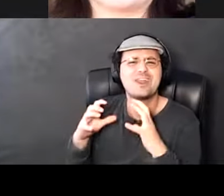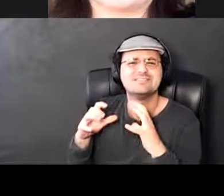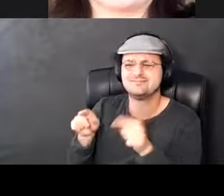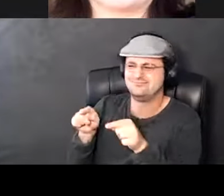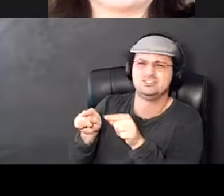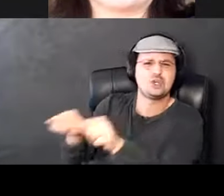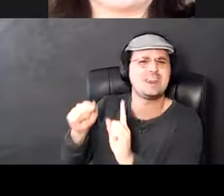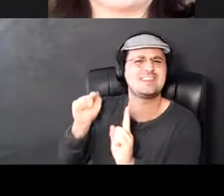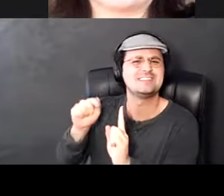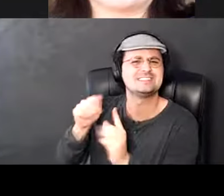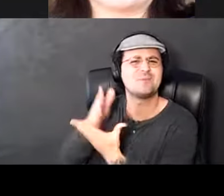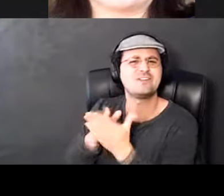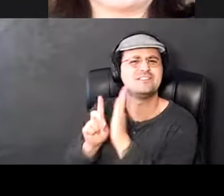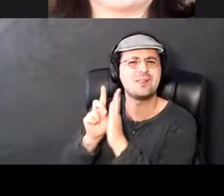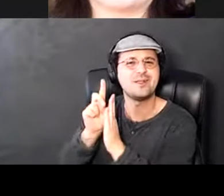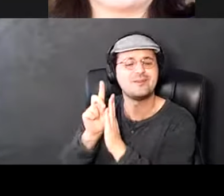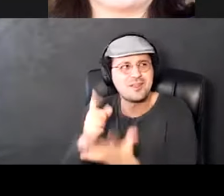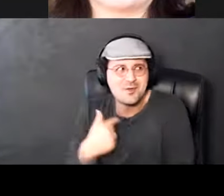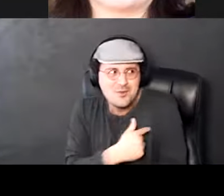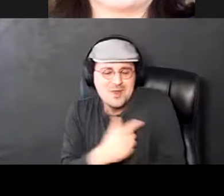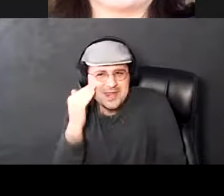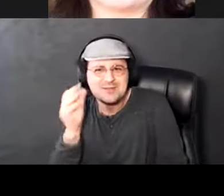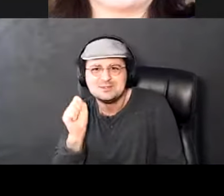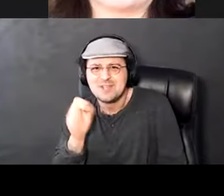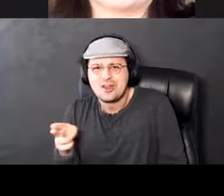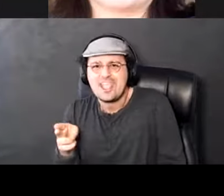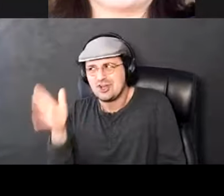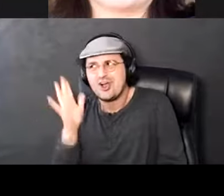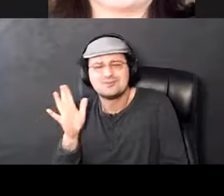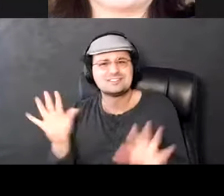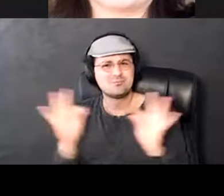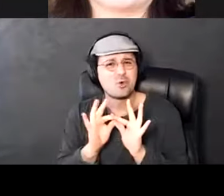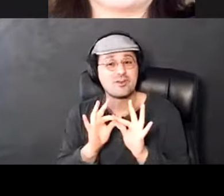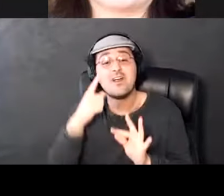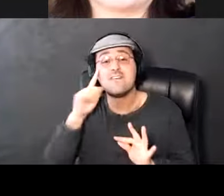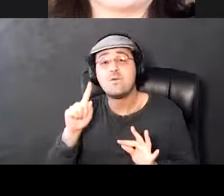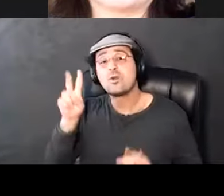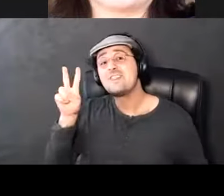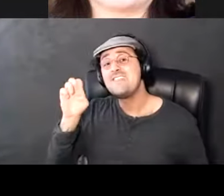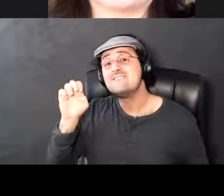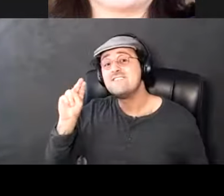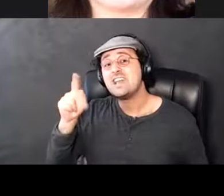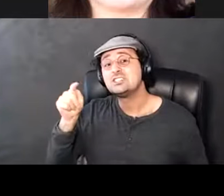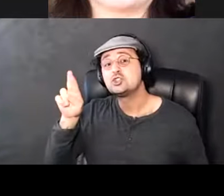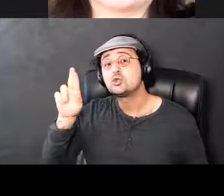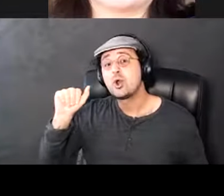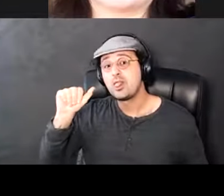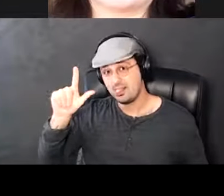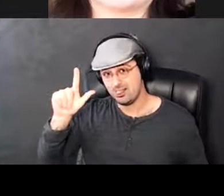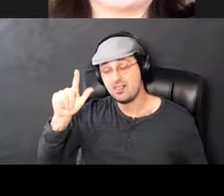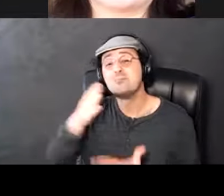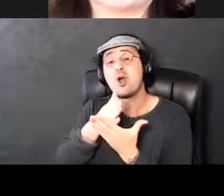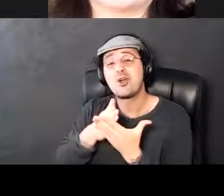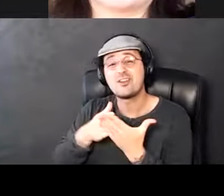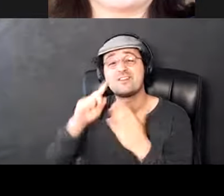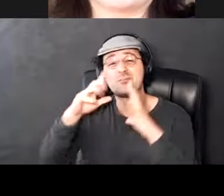That if, you know, we knew that sonic hedgehog was important in the ventral part of the brain to set up that patterning that I told you